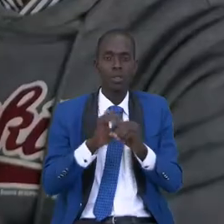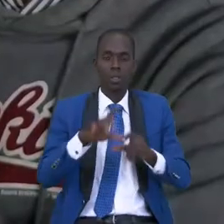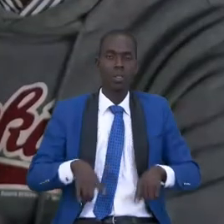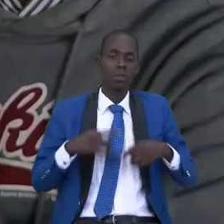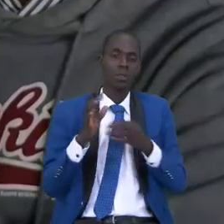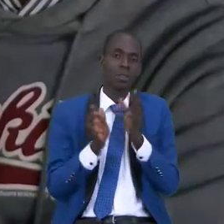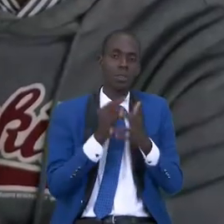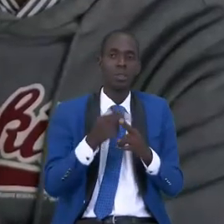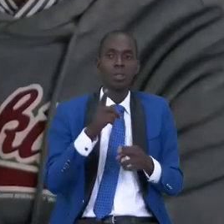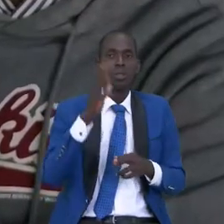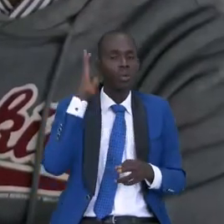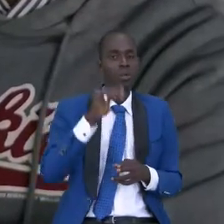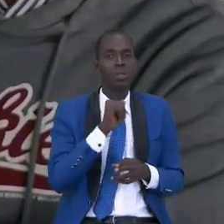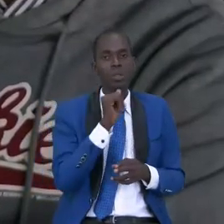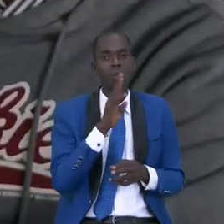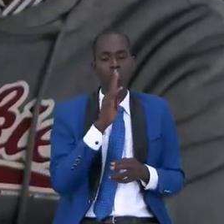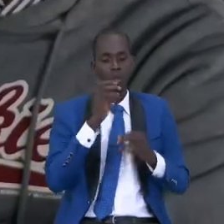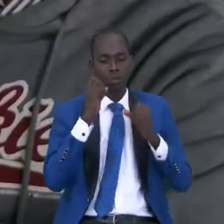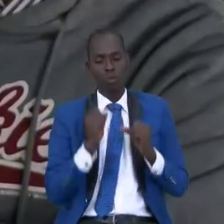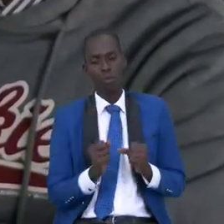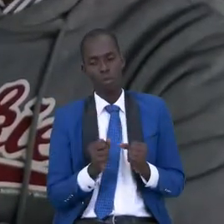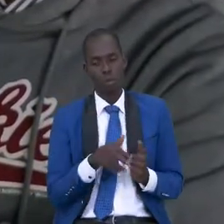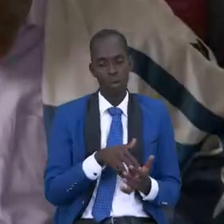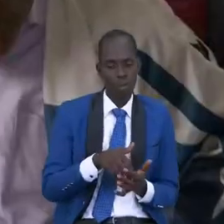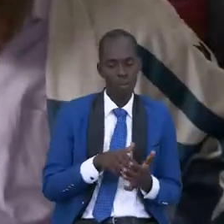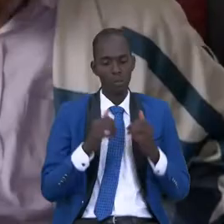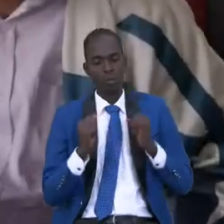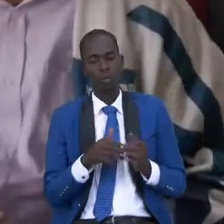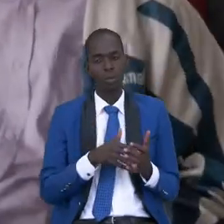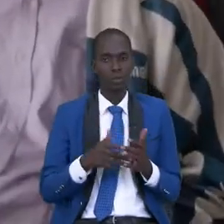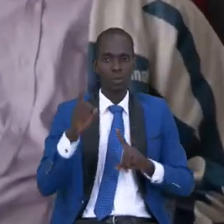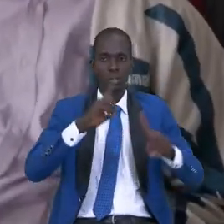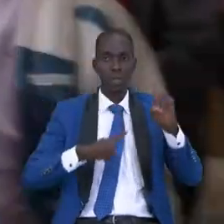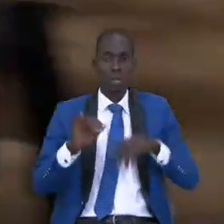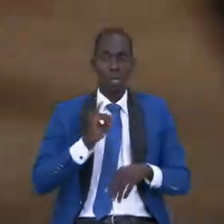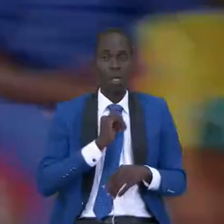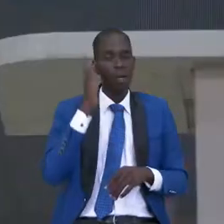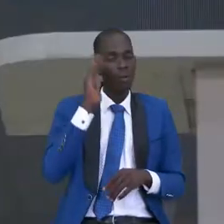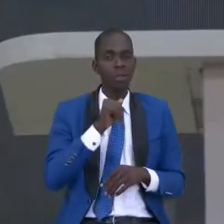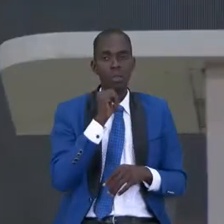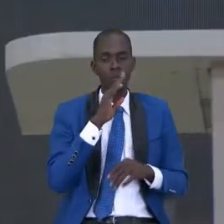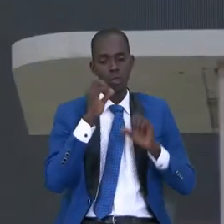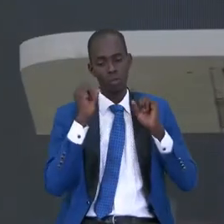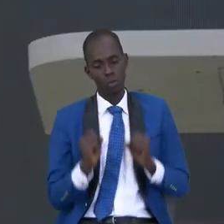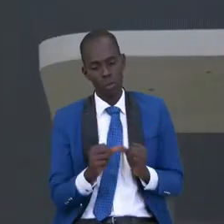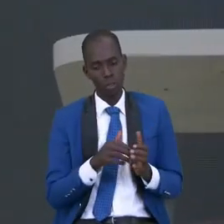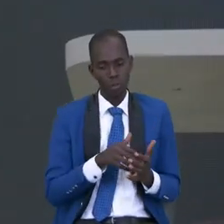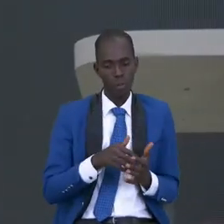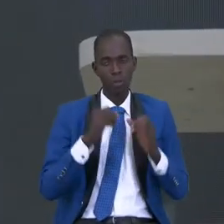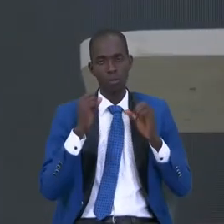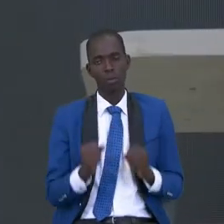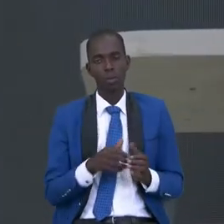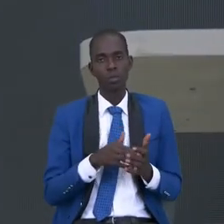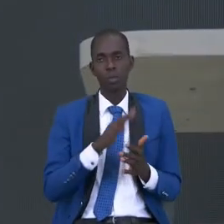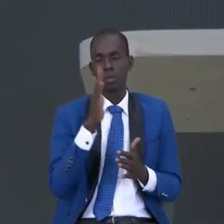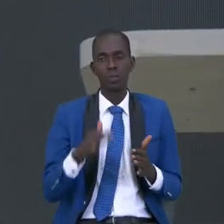down. I will not be up and down. You'll be steadfast in the